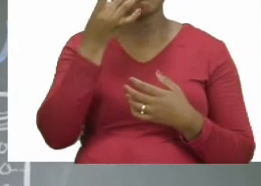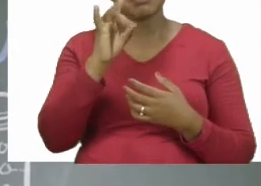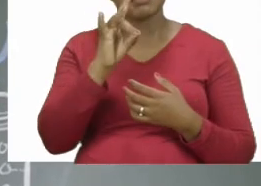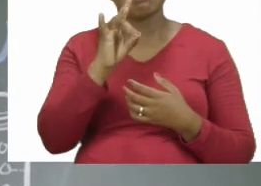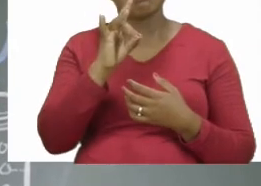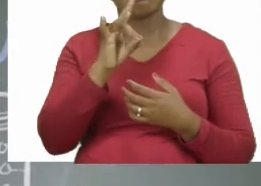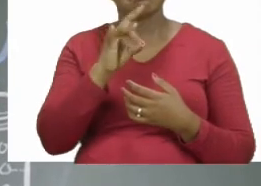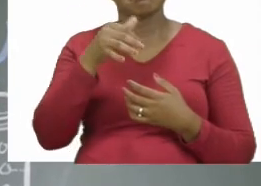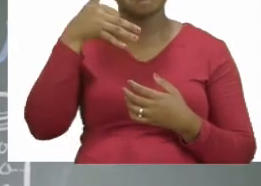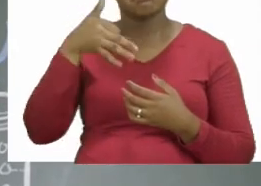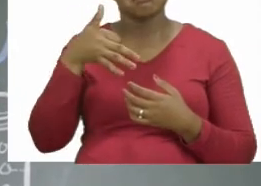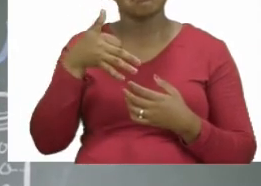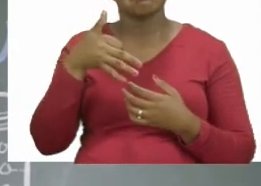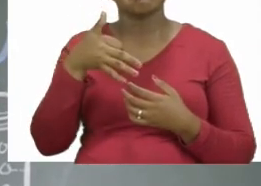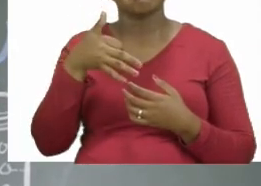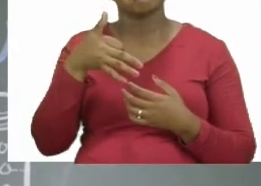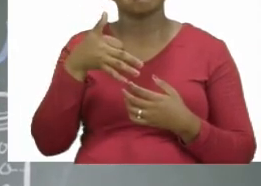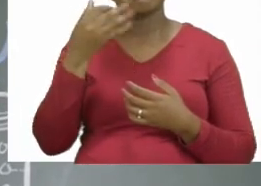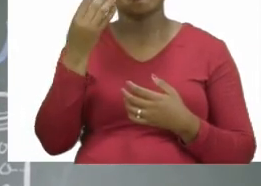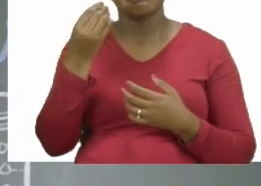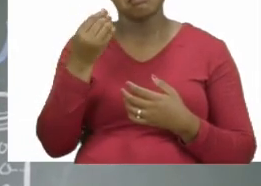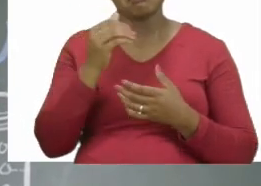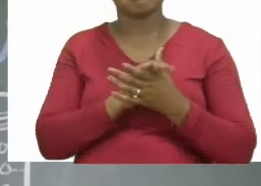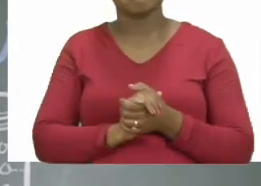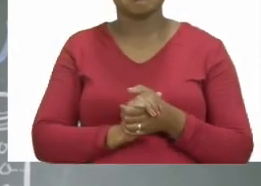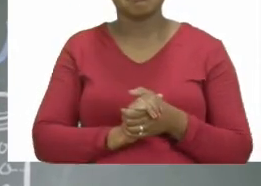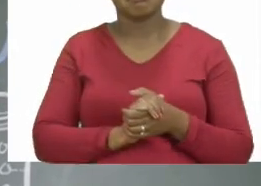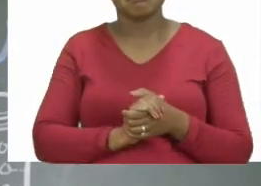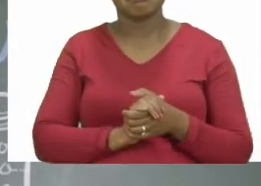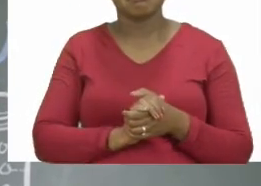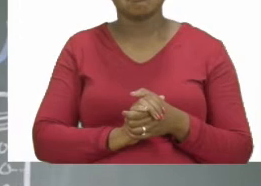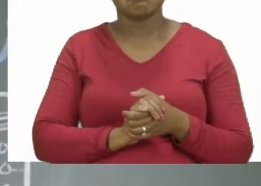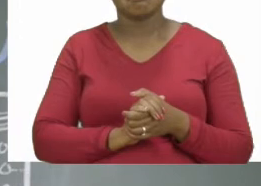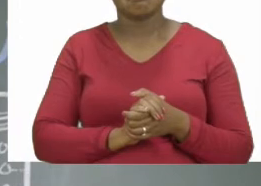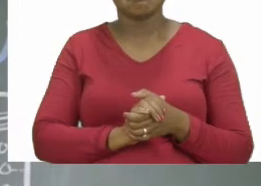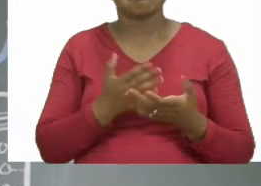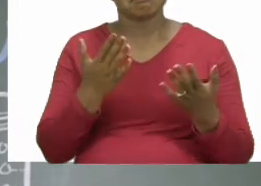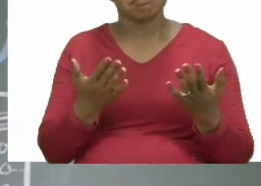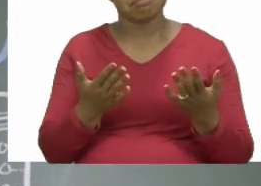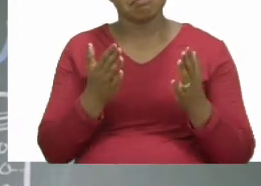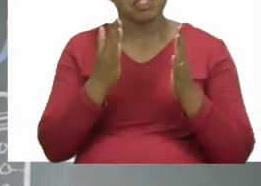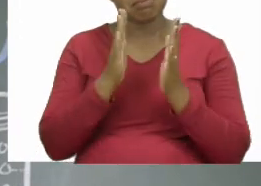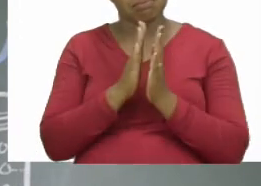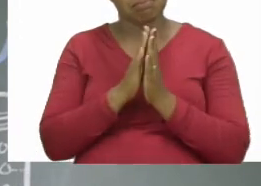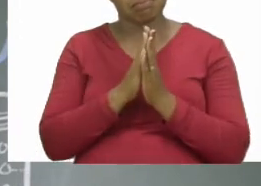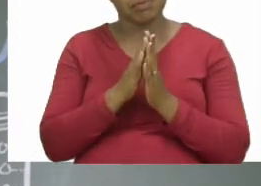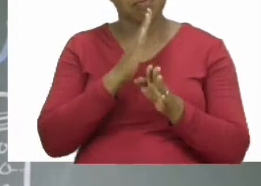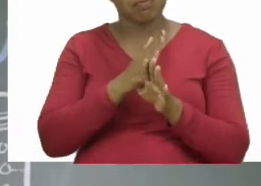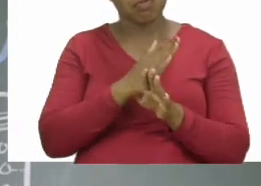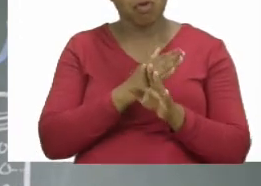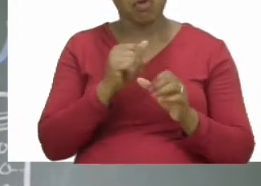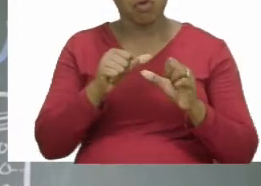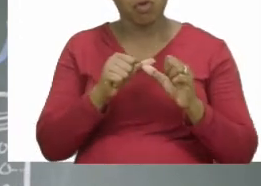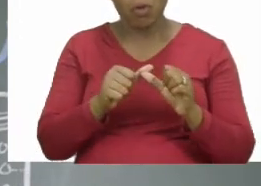everyone? Before we go ahead and add up all the money and all the change, let's quickly turn